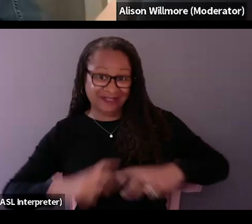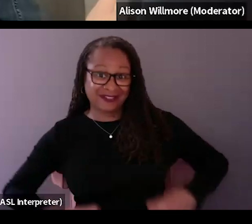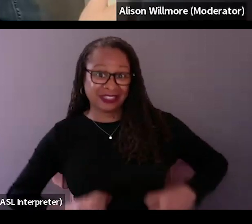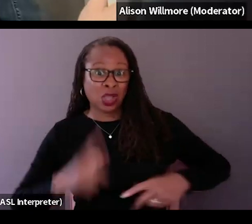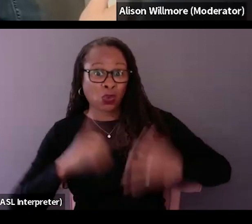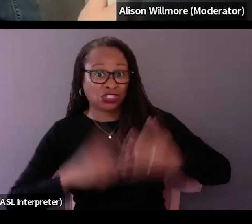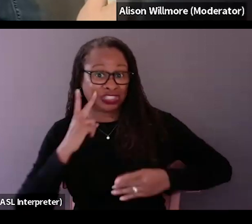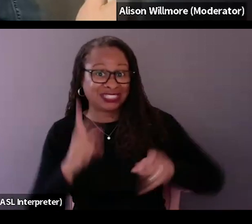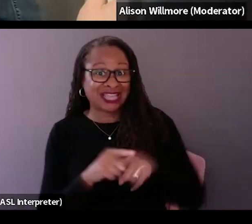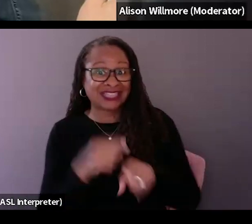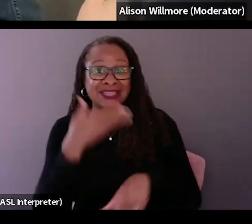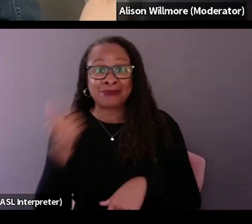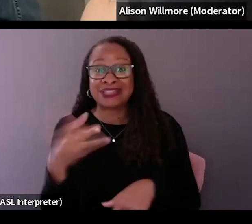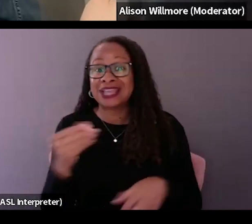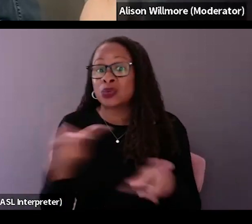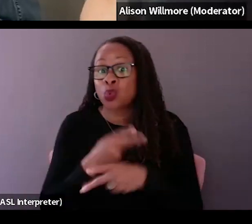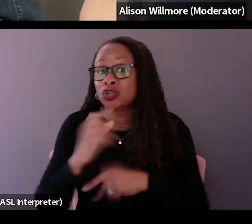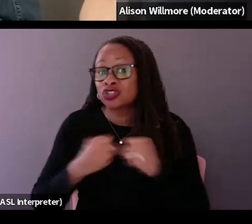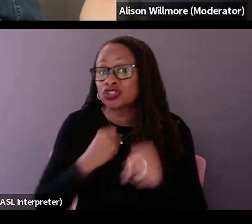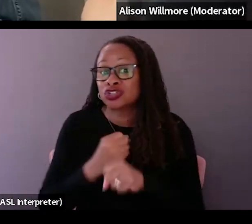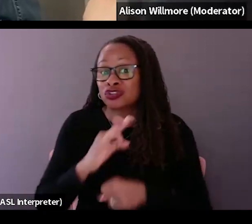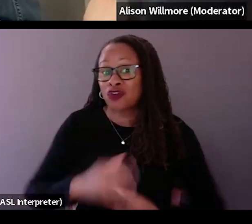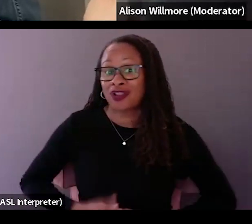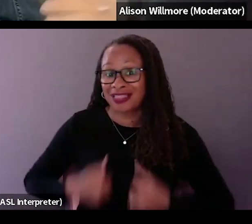causing turmoil in her. And like,